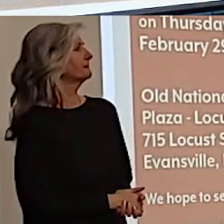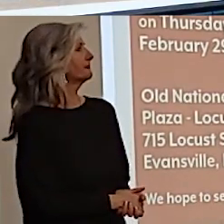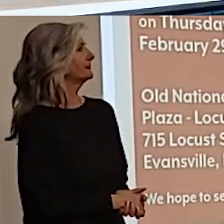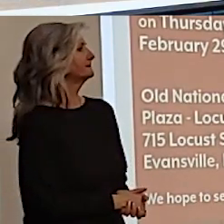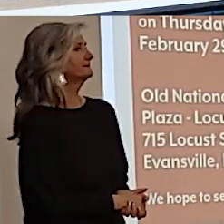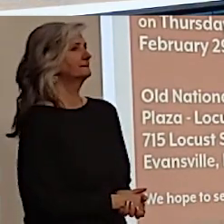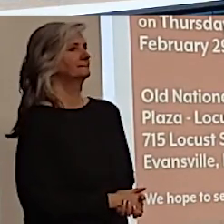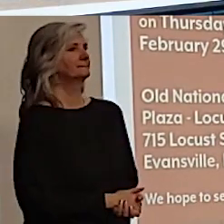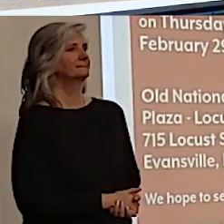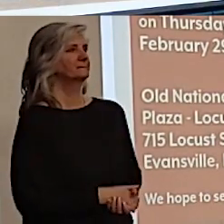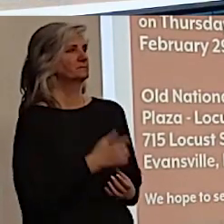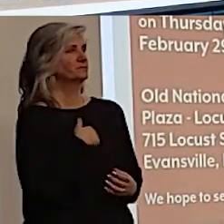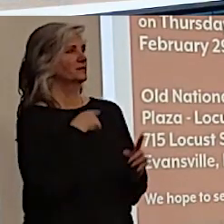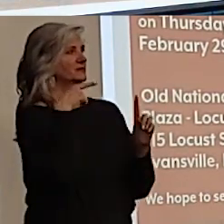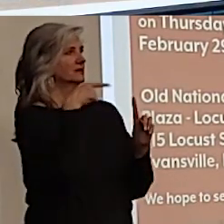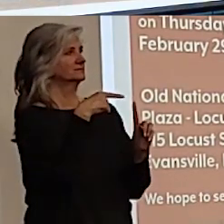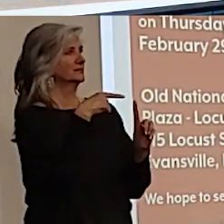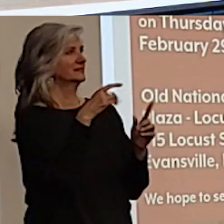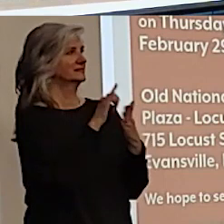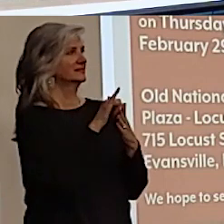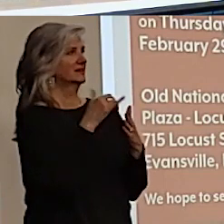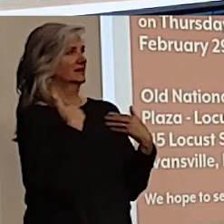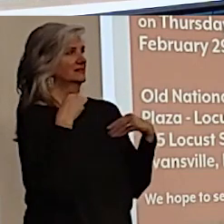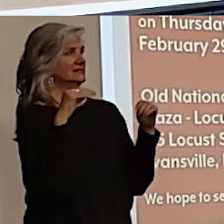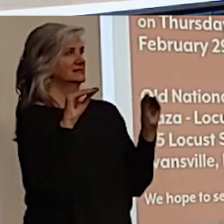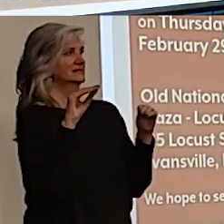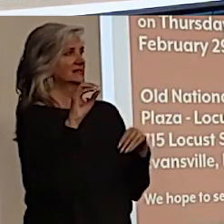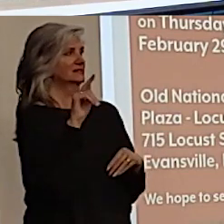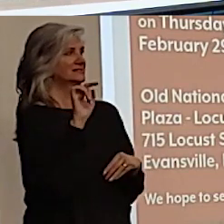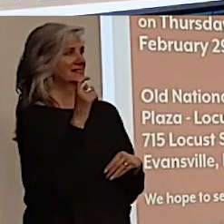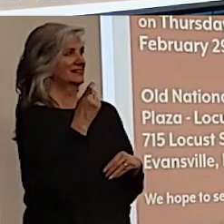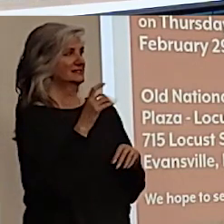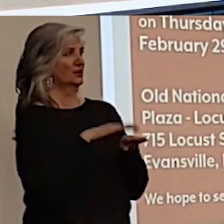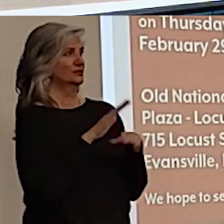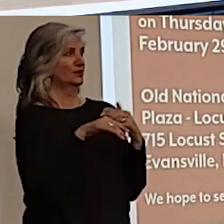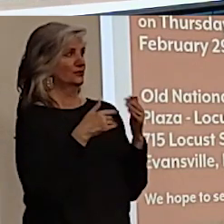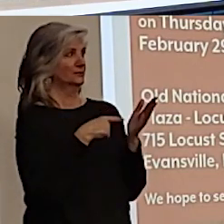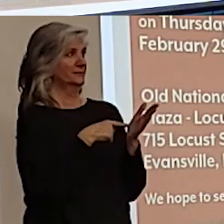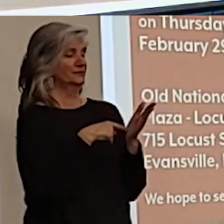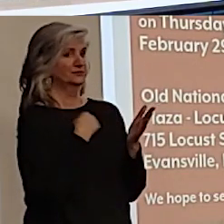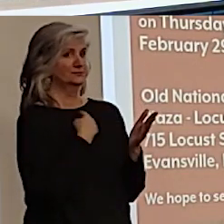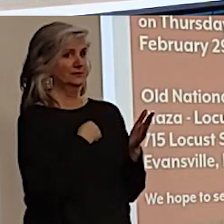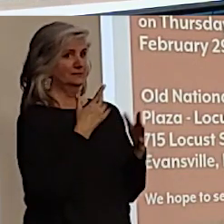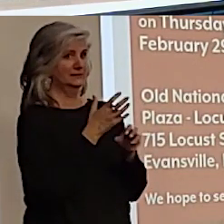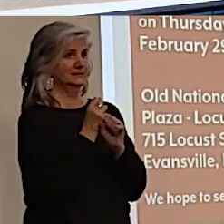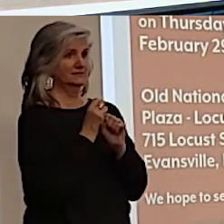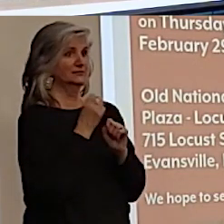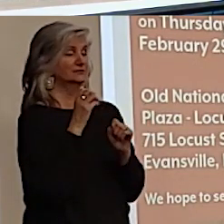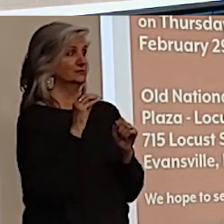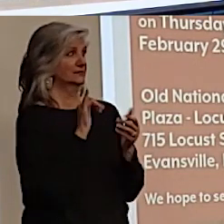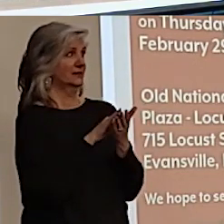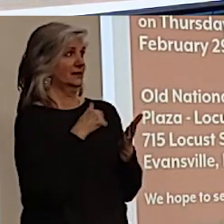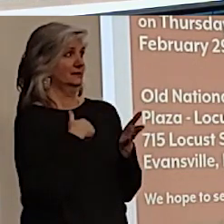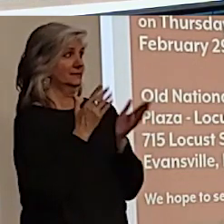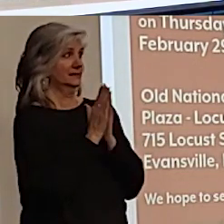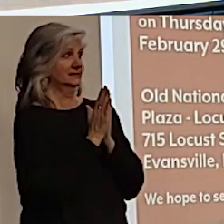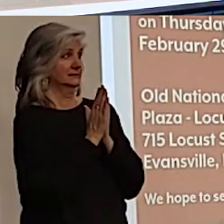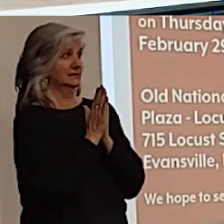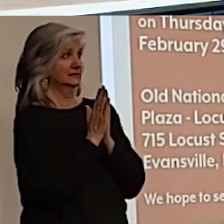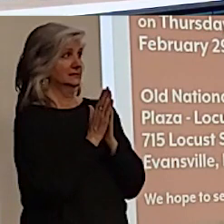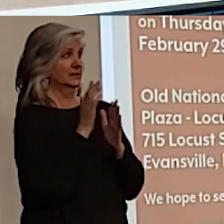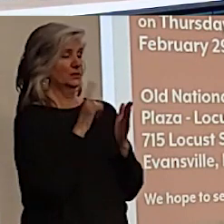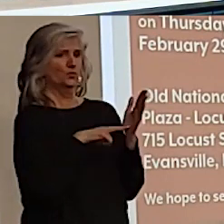Hi, I'd just like to point out that there is a sales tax on all the bills that we receive. So that I'm asking,